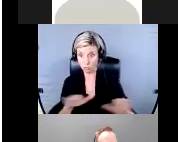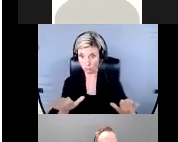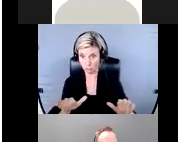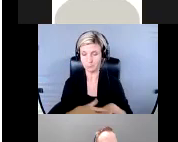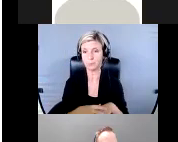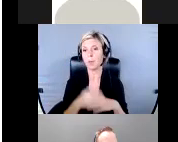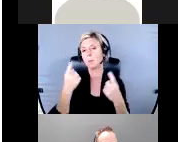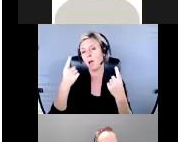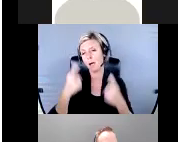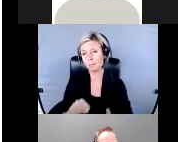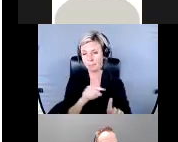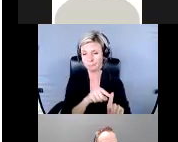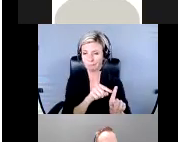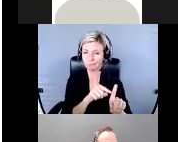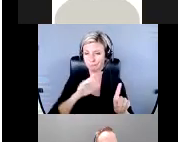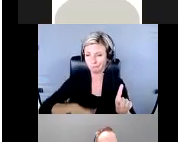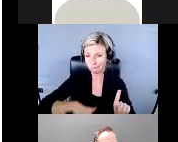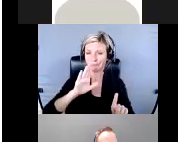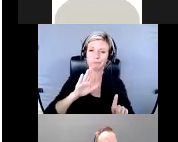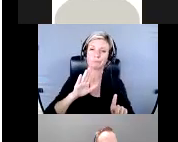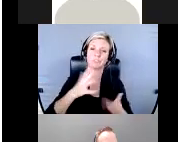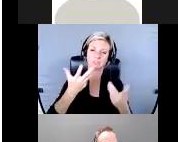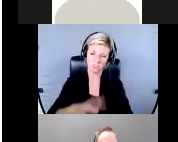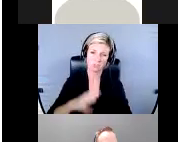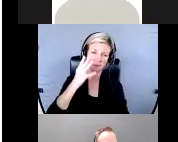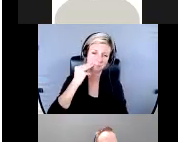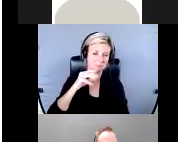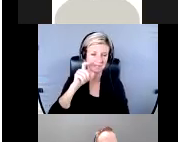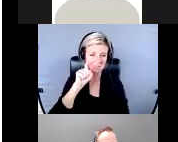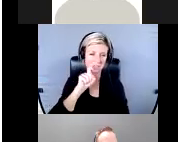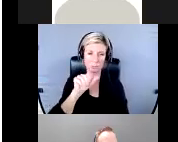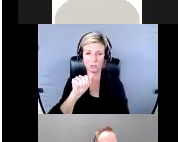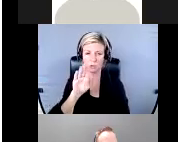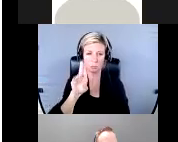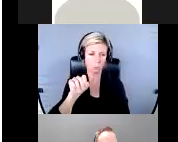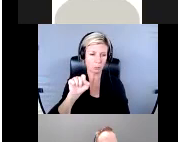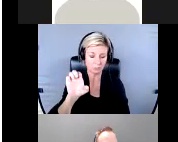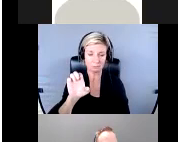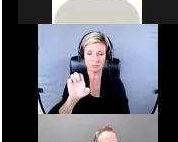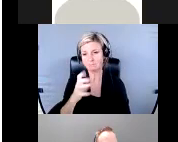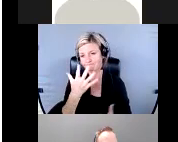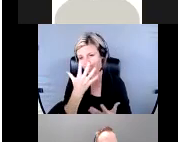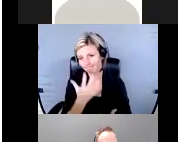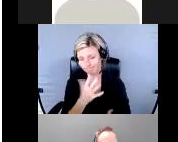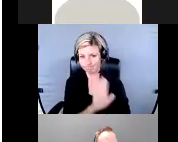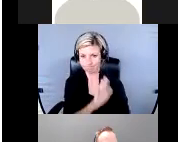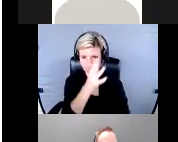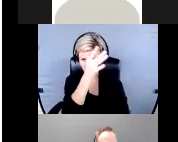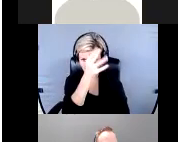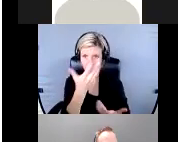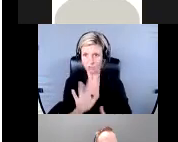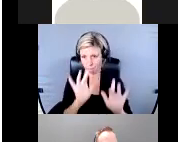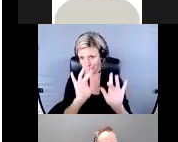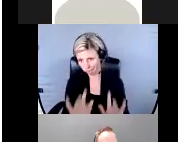sexual abuse when she was a child. Her father, unfortunately, sexually abused her. Her younger